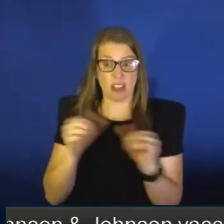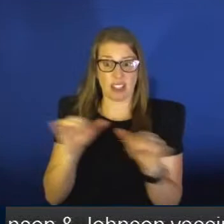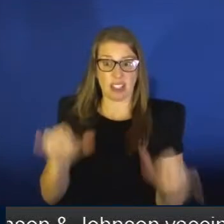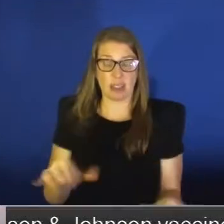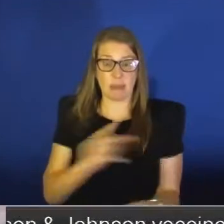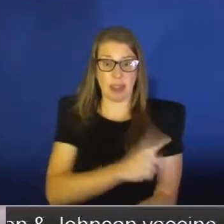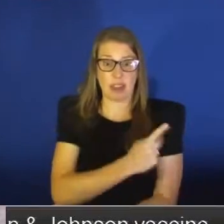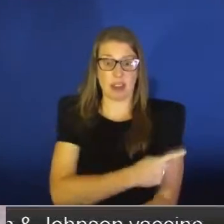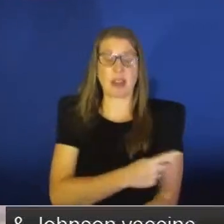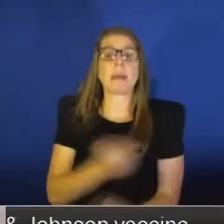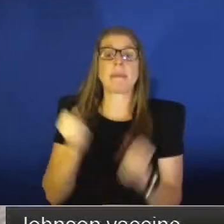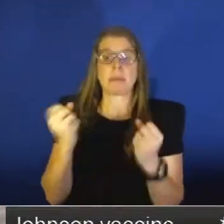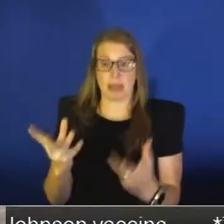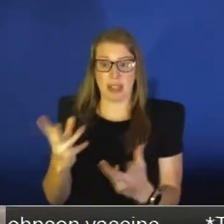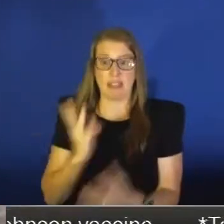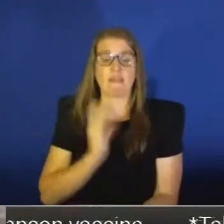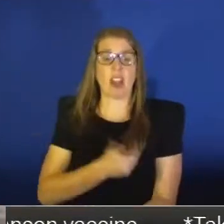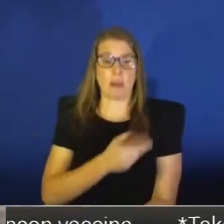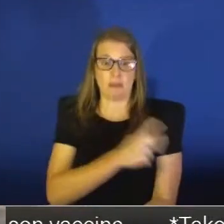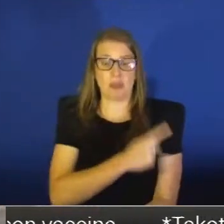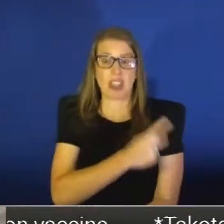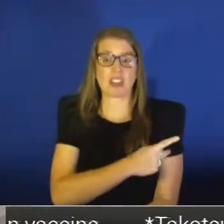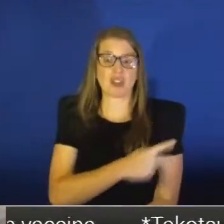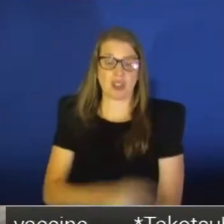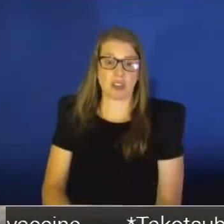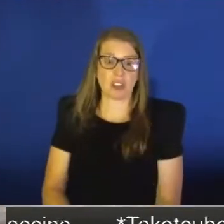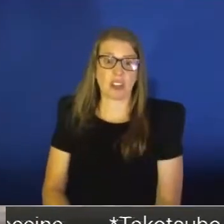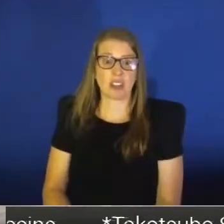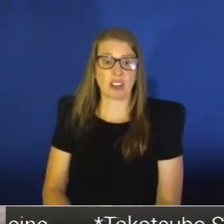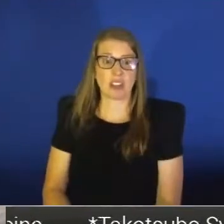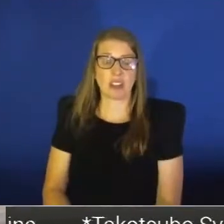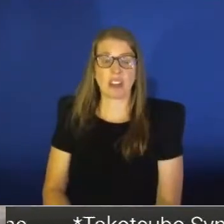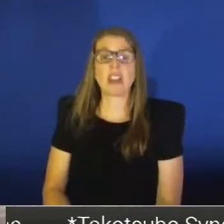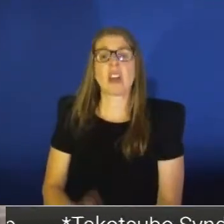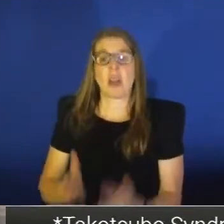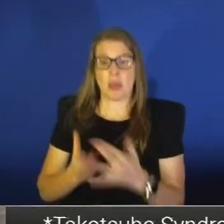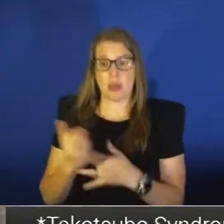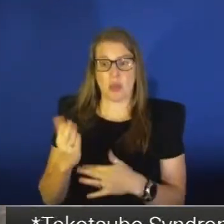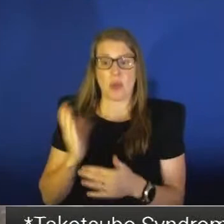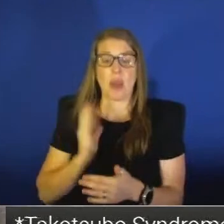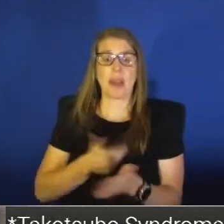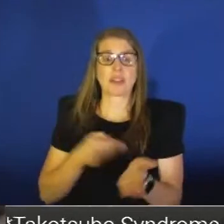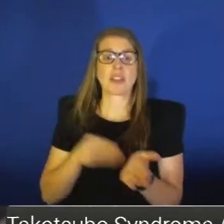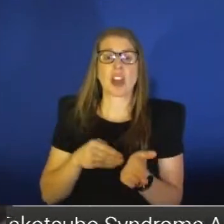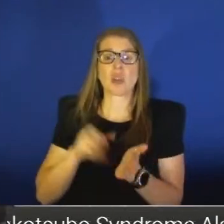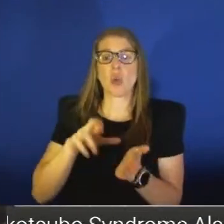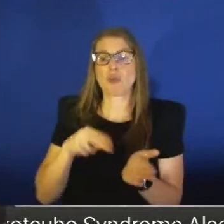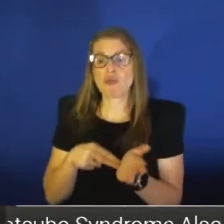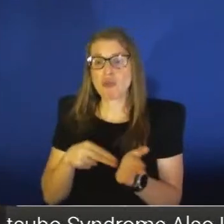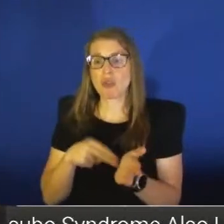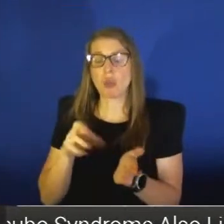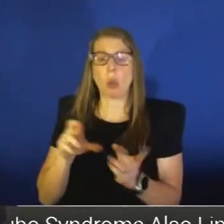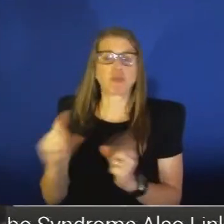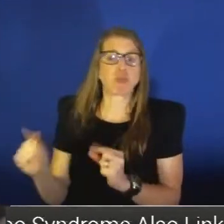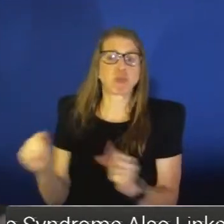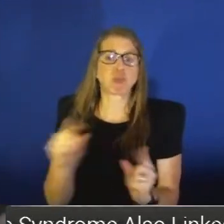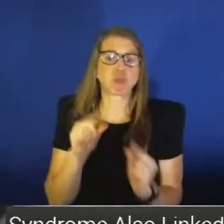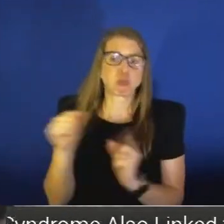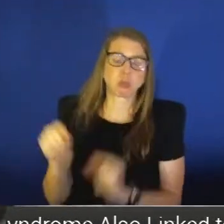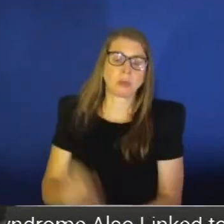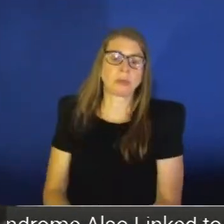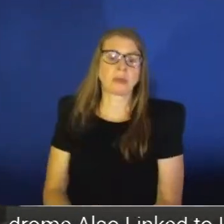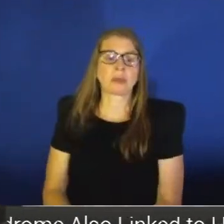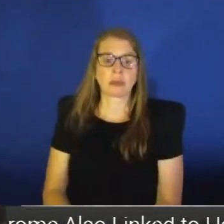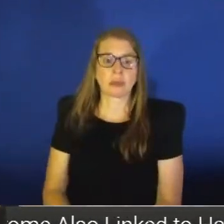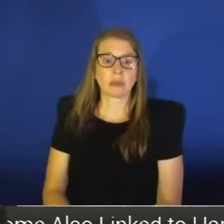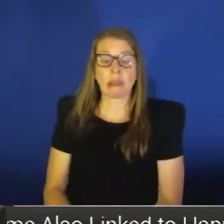patients come through our physicians or our nurses or word of mouth through